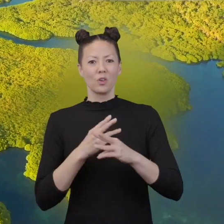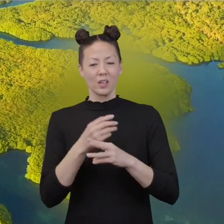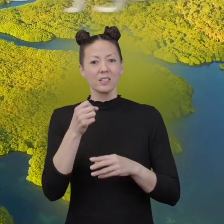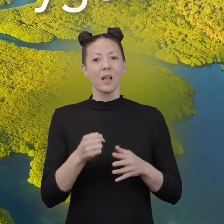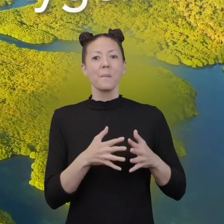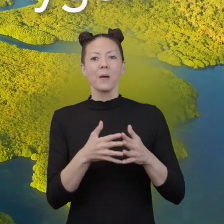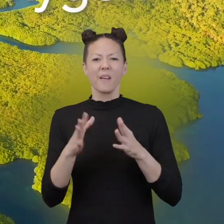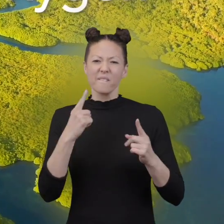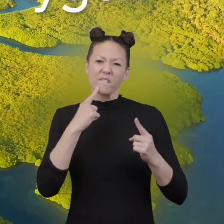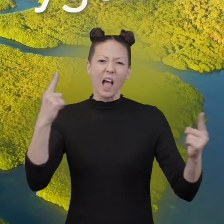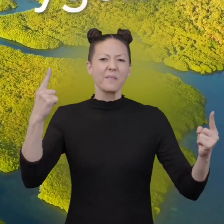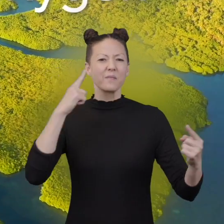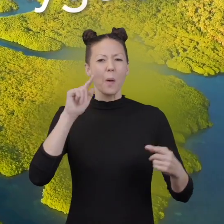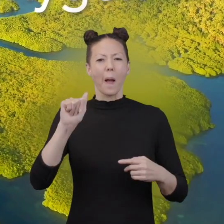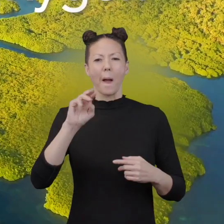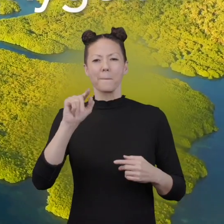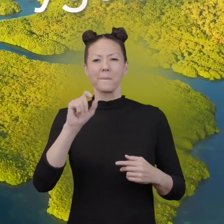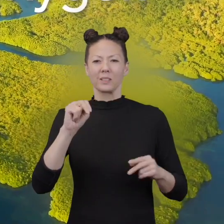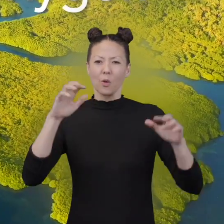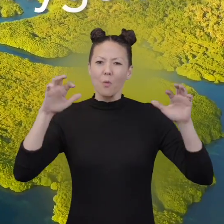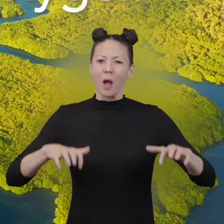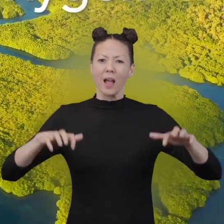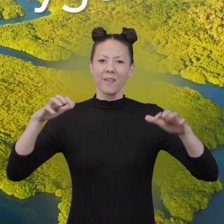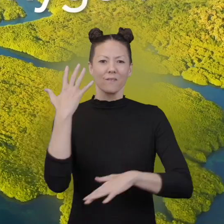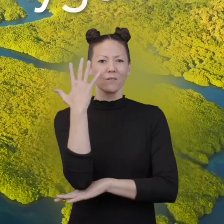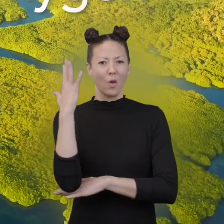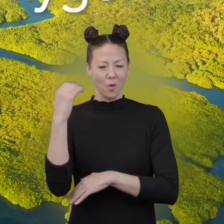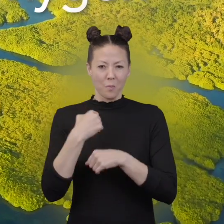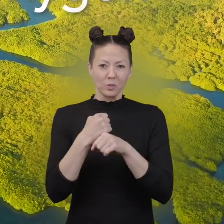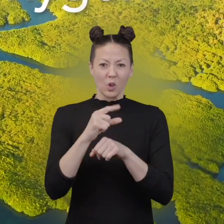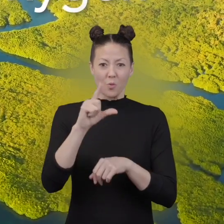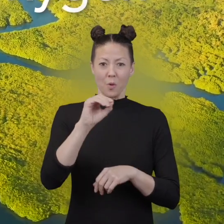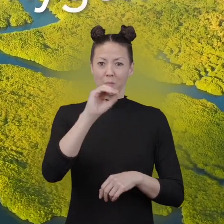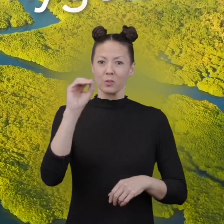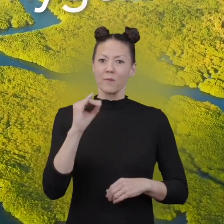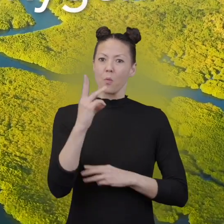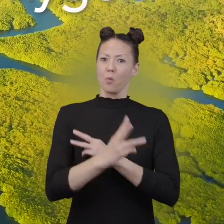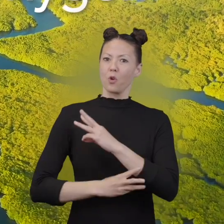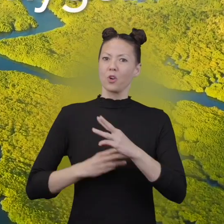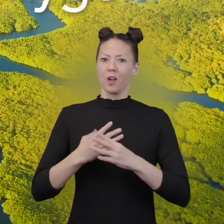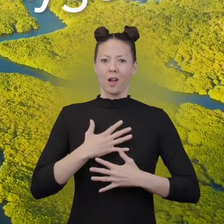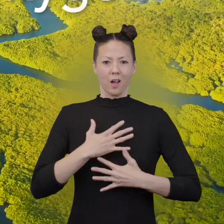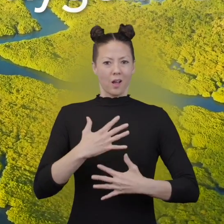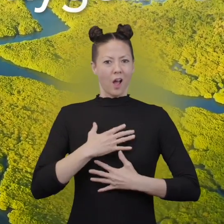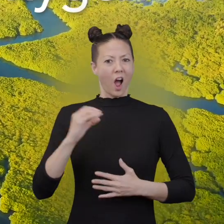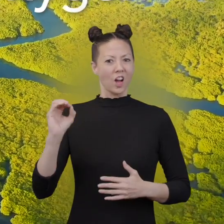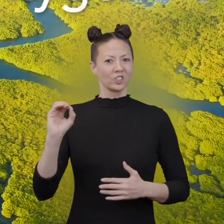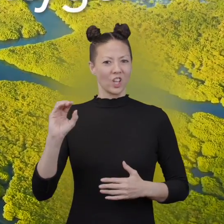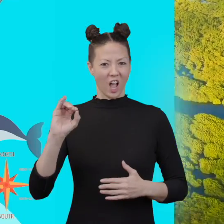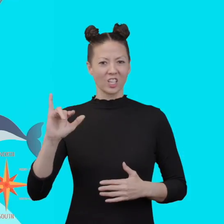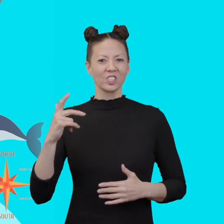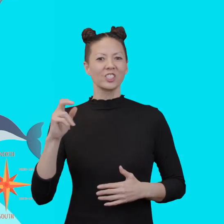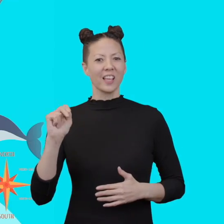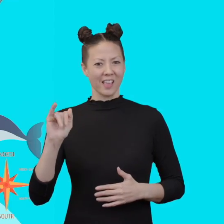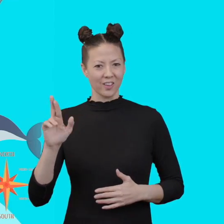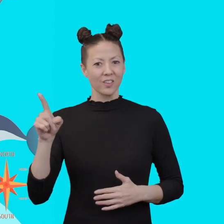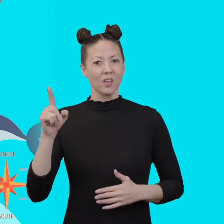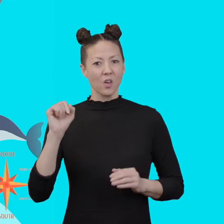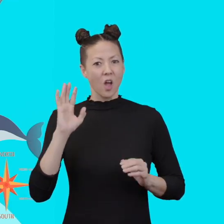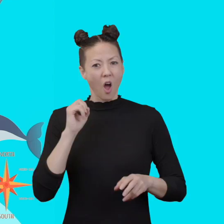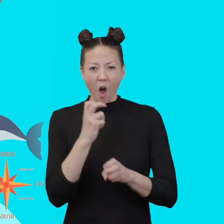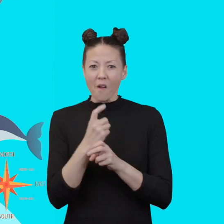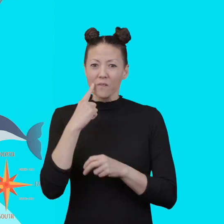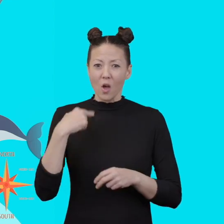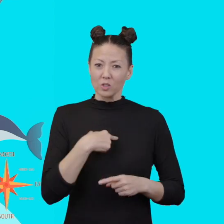produces 20% of the world's oxygen. It would be hard for all of us to breathe without the Amazon. It's also